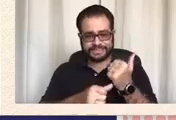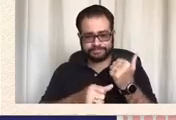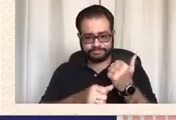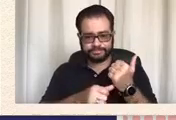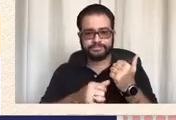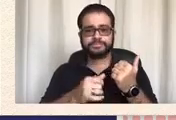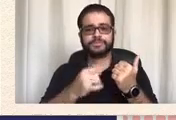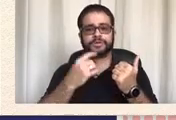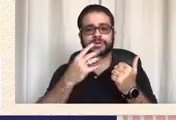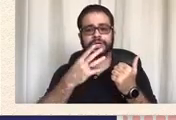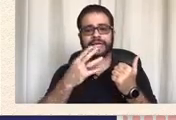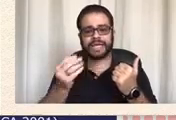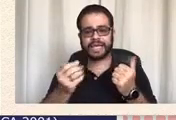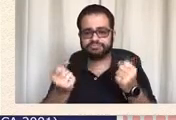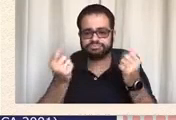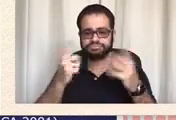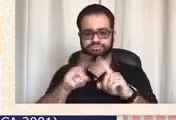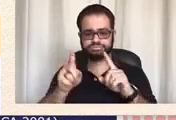other services.